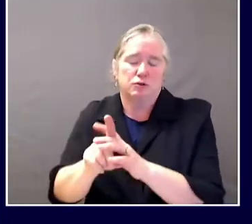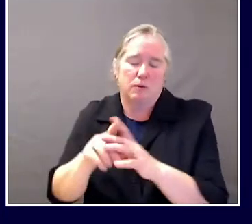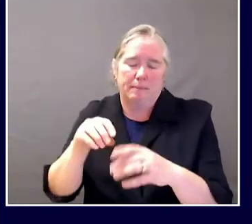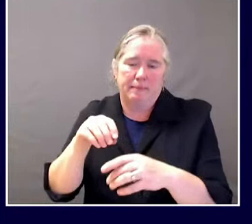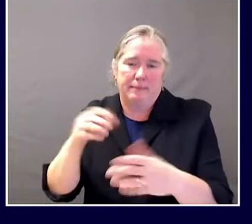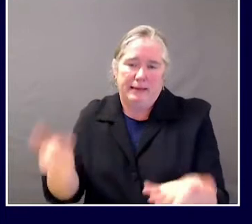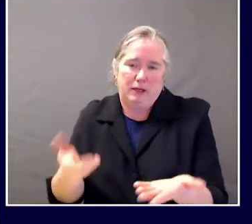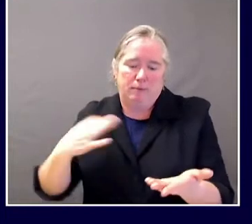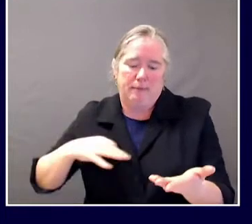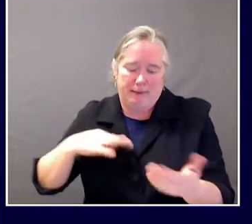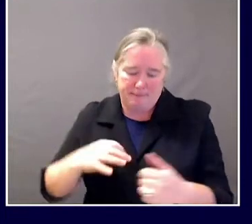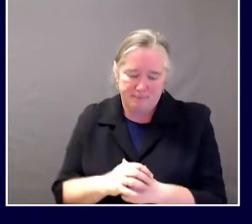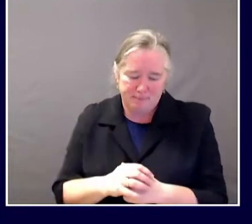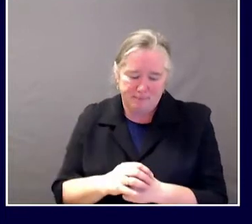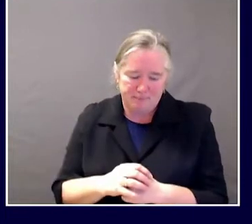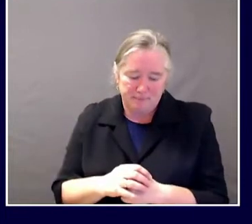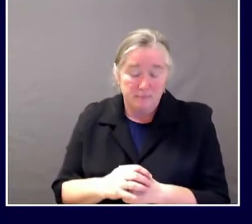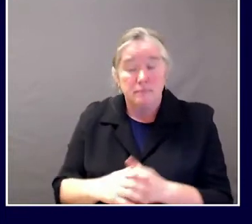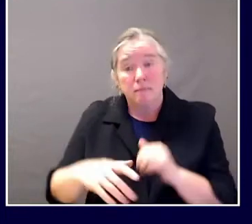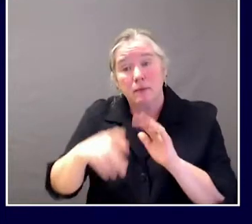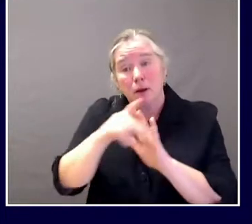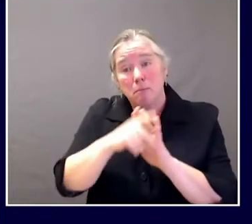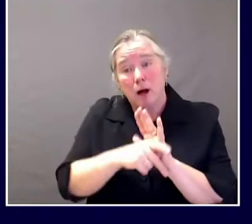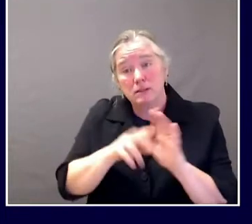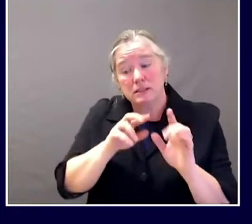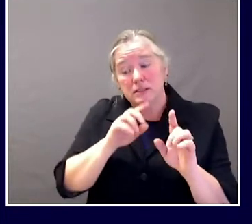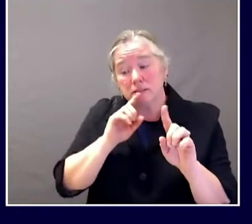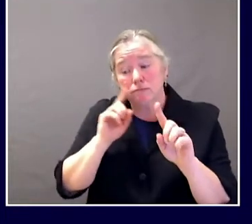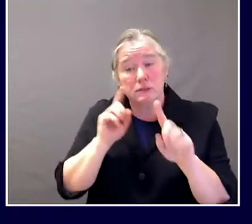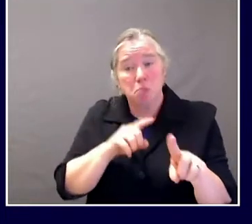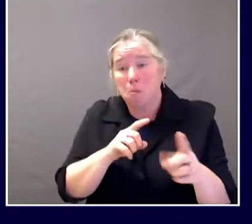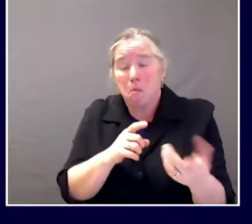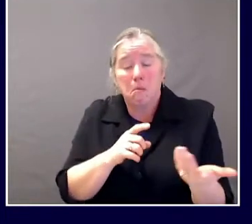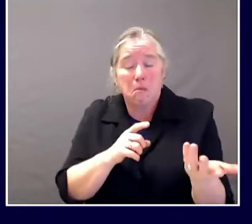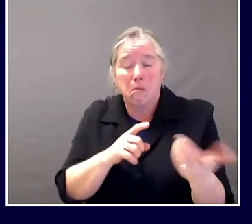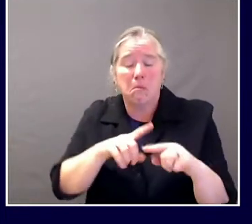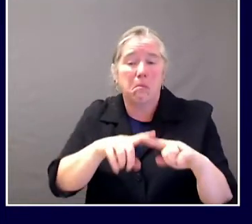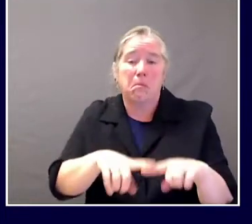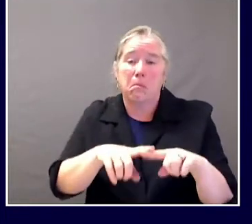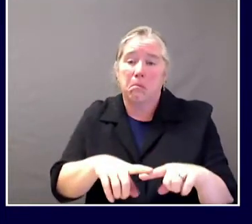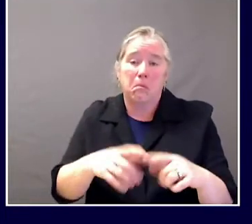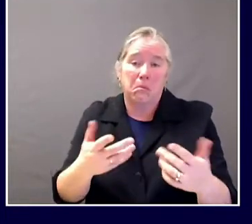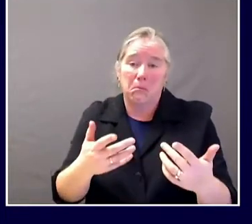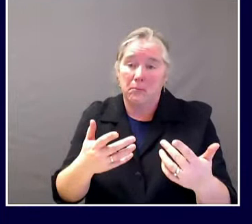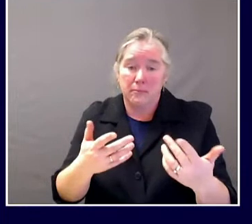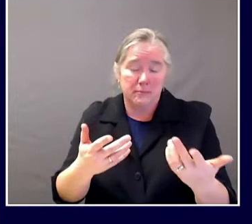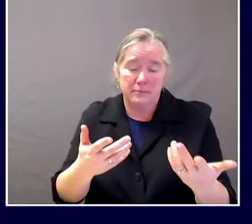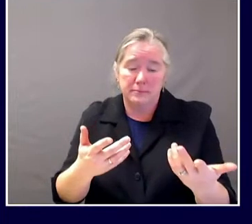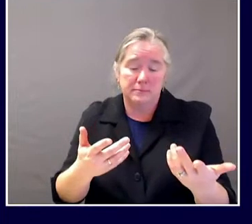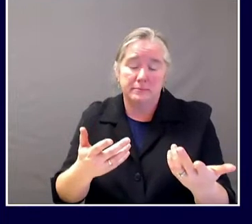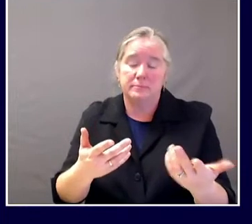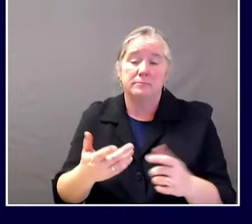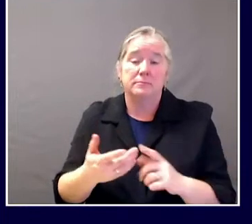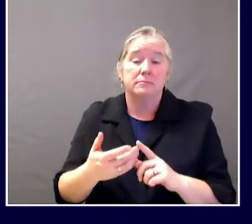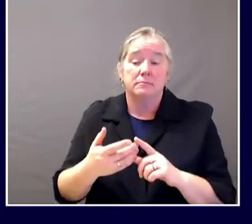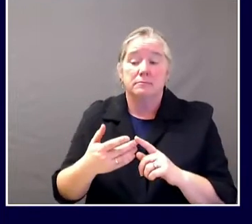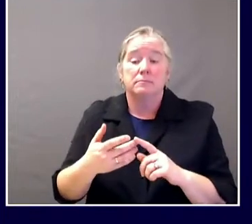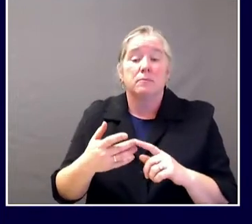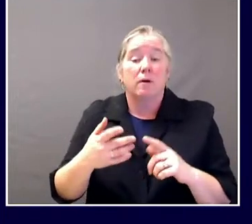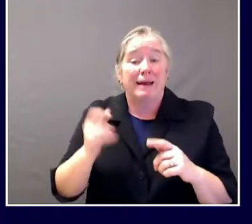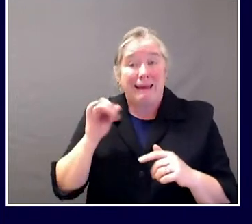that, too early to tell. It really does depend on in what degree the virus does come